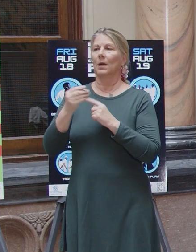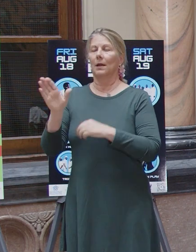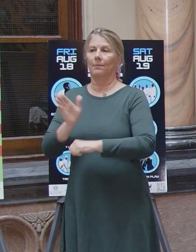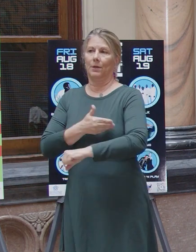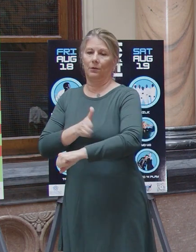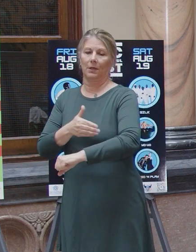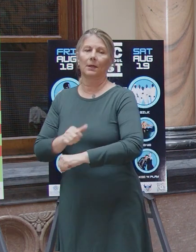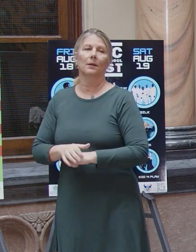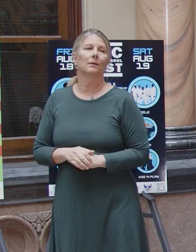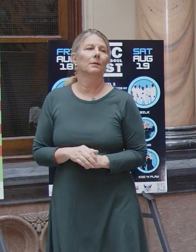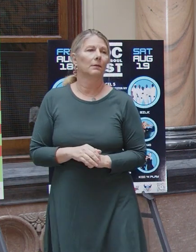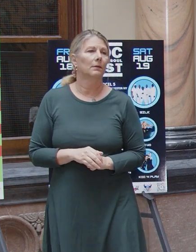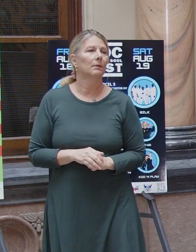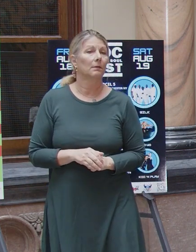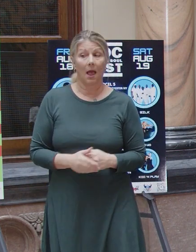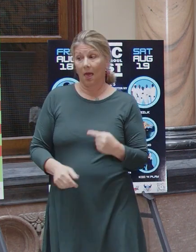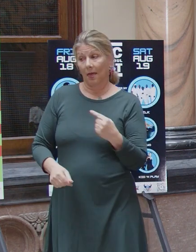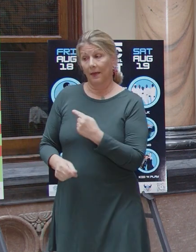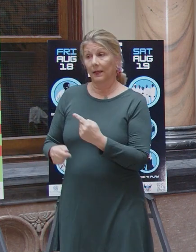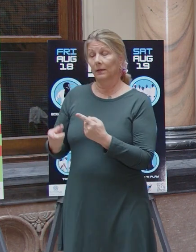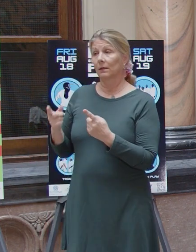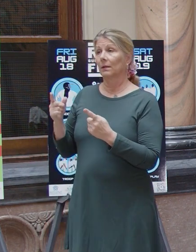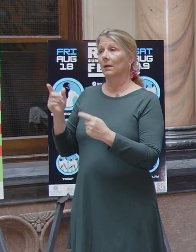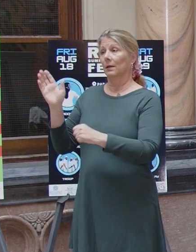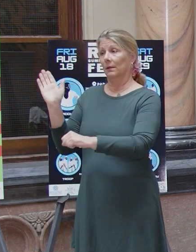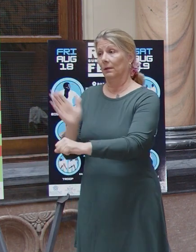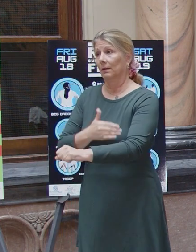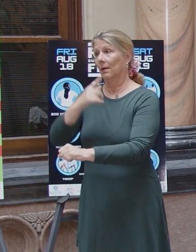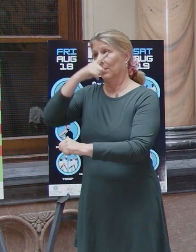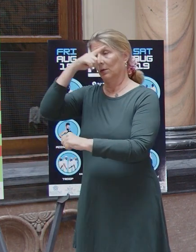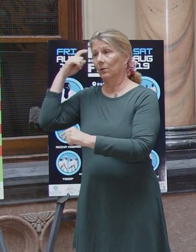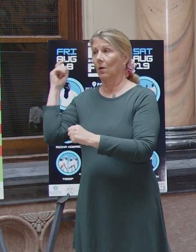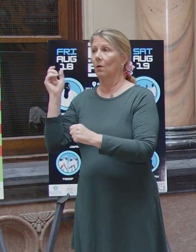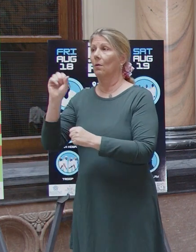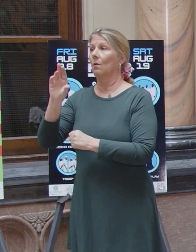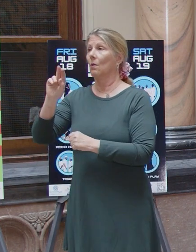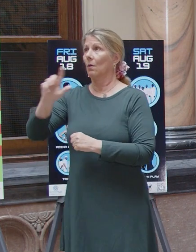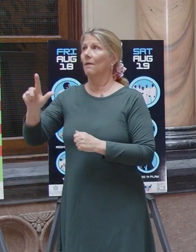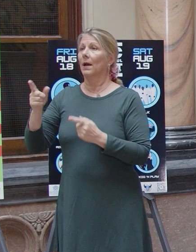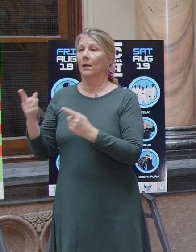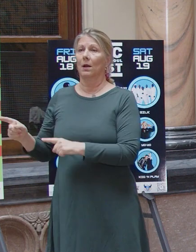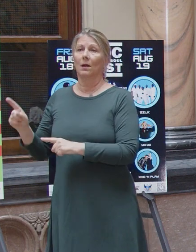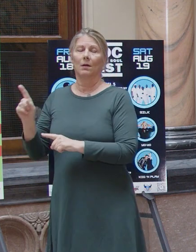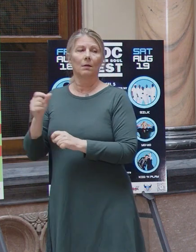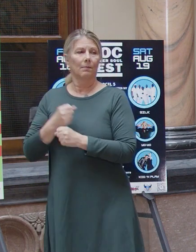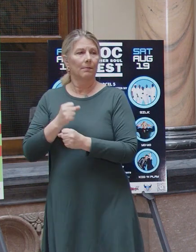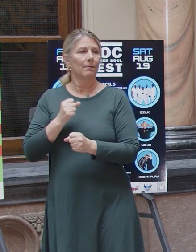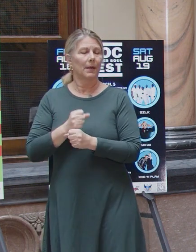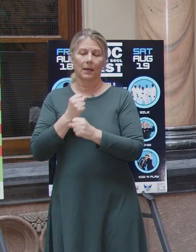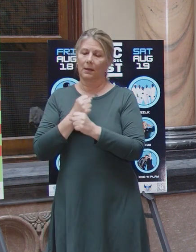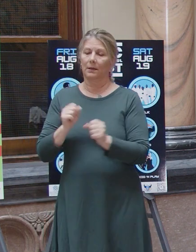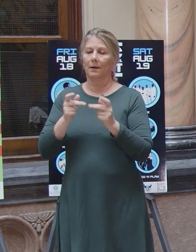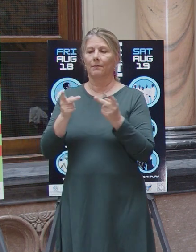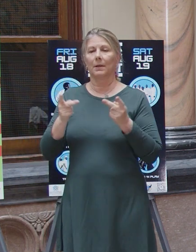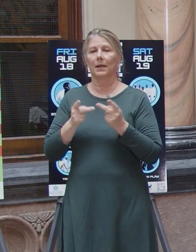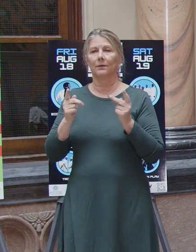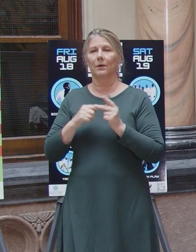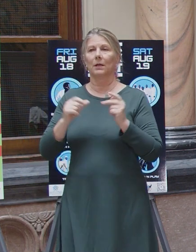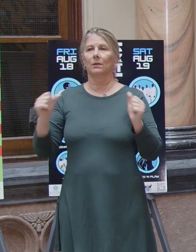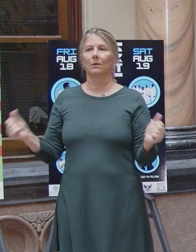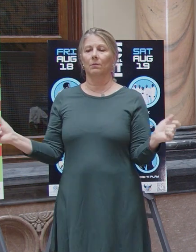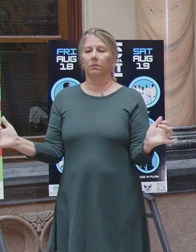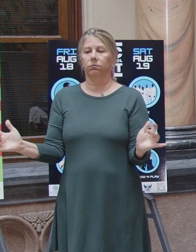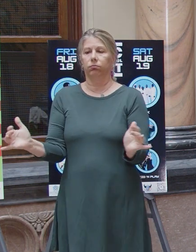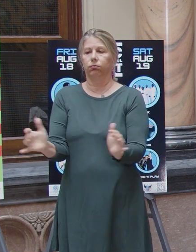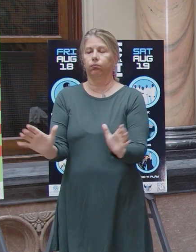the Rochester Summer Soul Festival create a powerful space for us all to gather and enjoy great music as well as